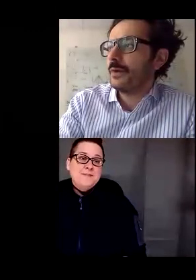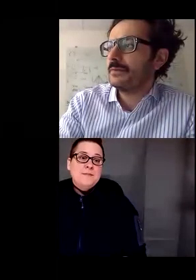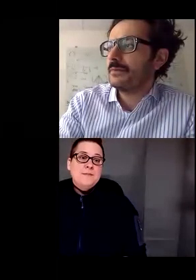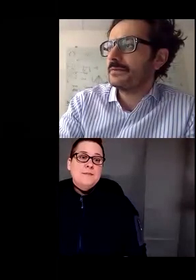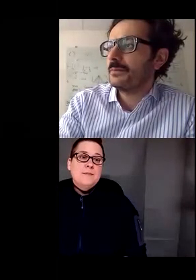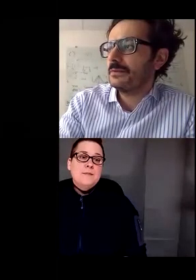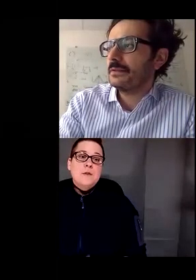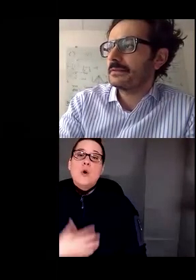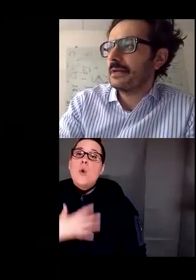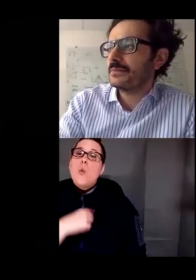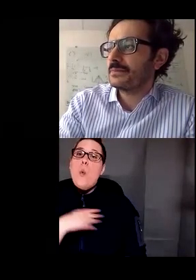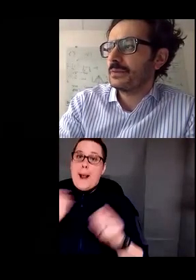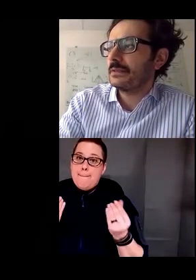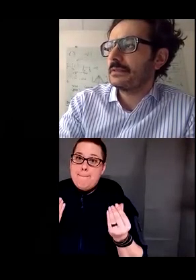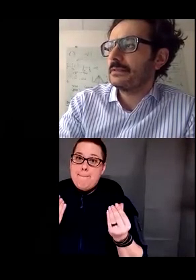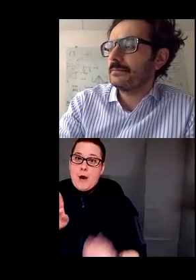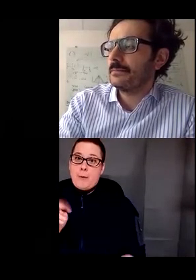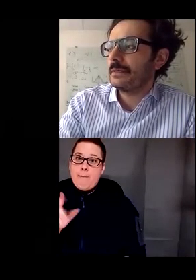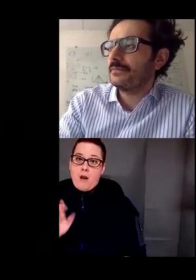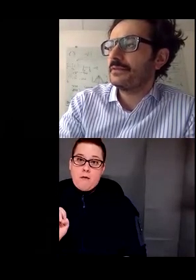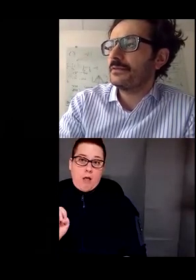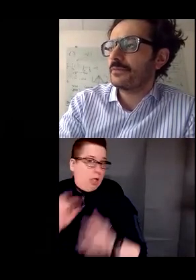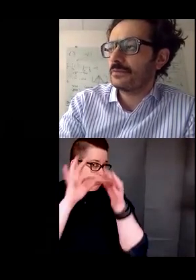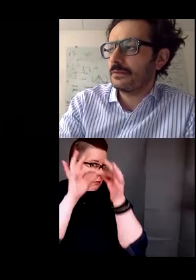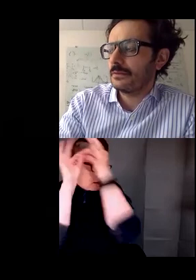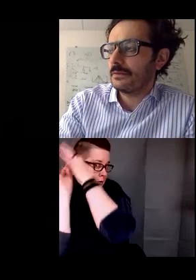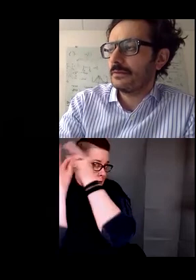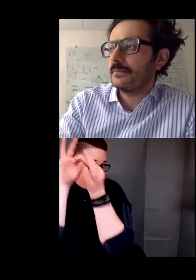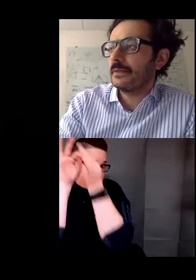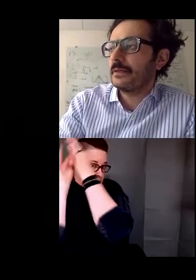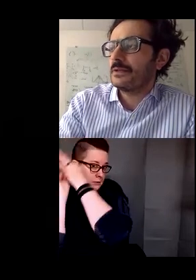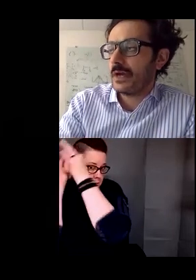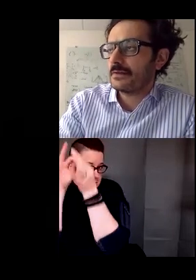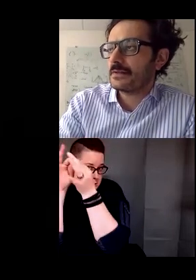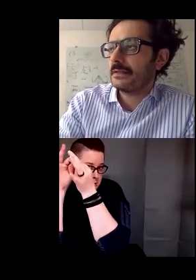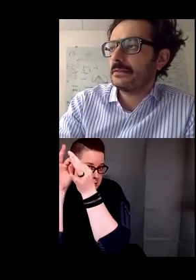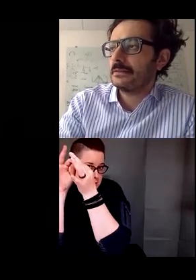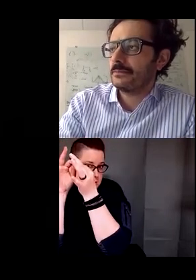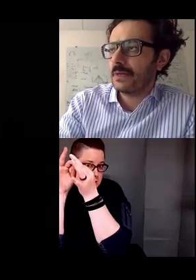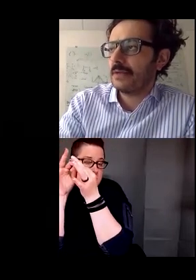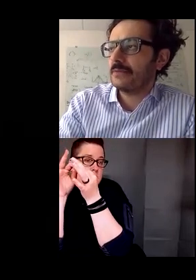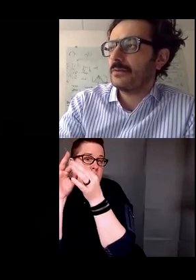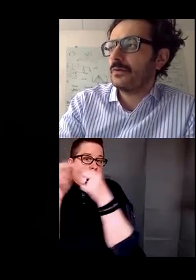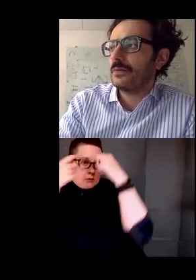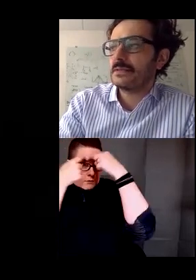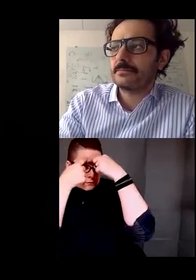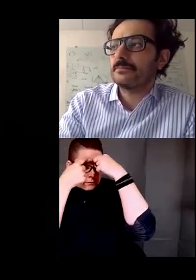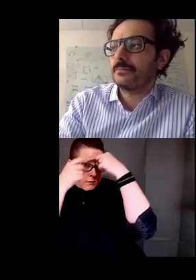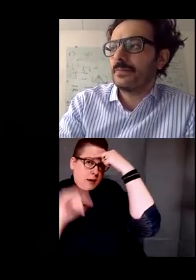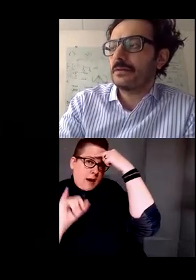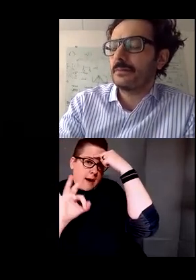the white matter bundle that comes between the inferior frontal gyrus and the parietal lobe